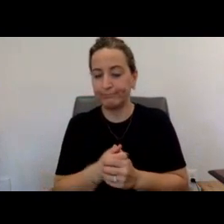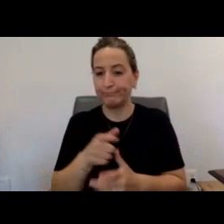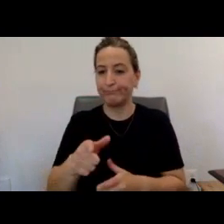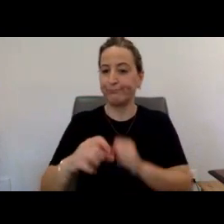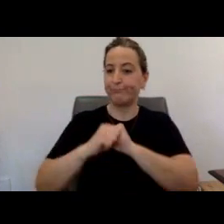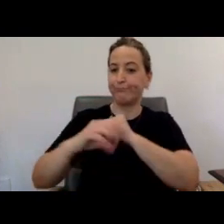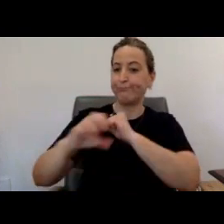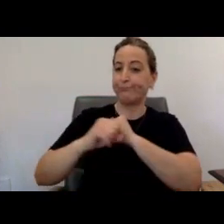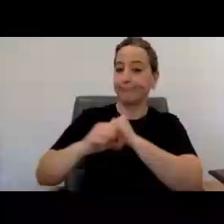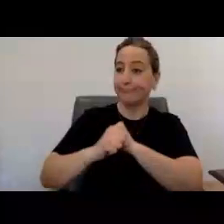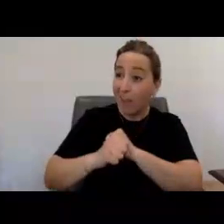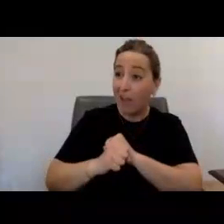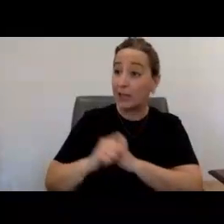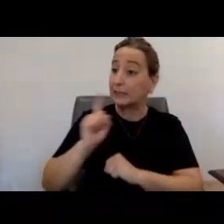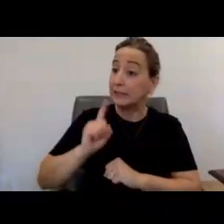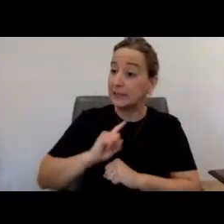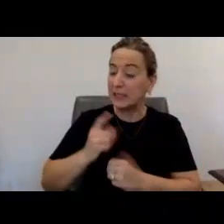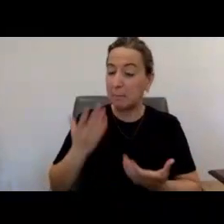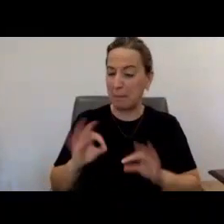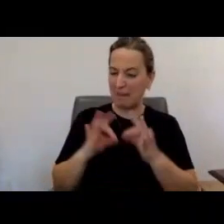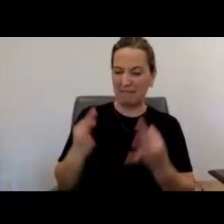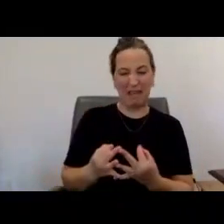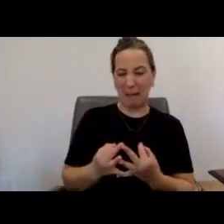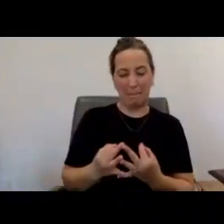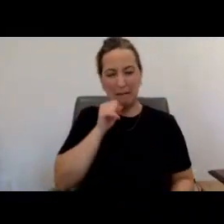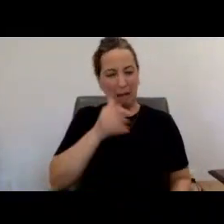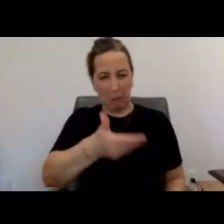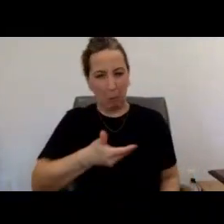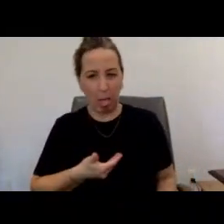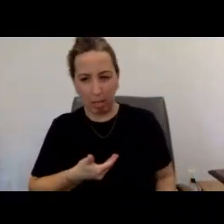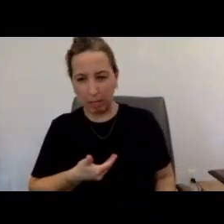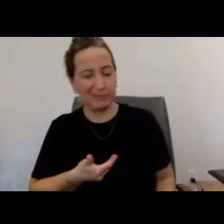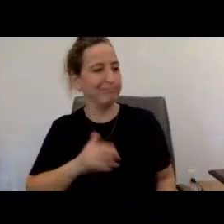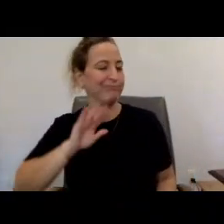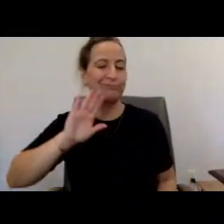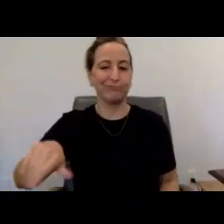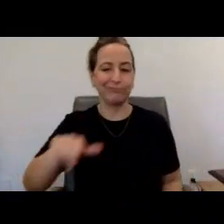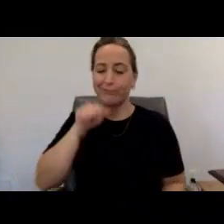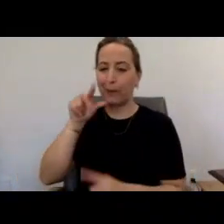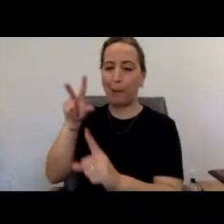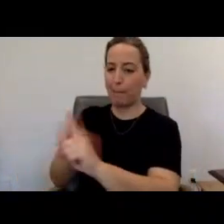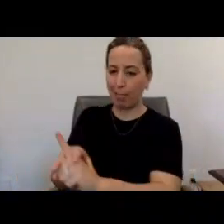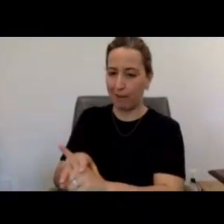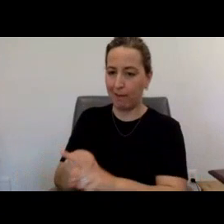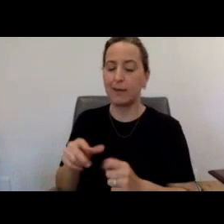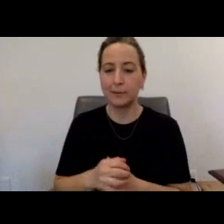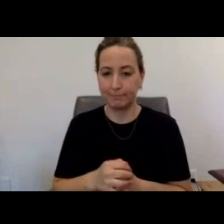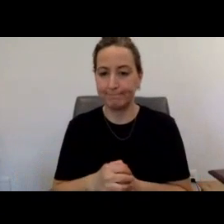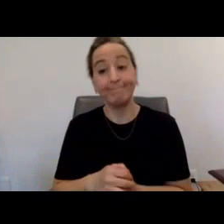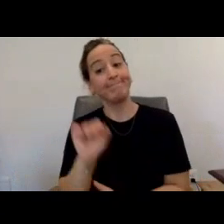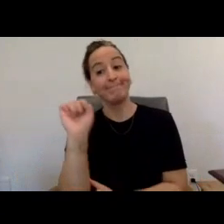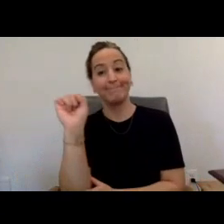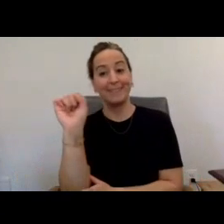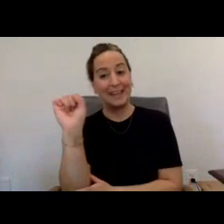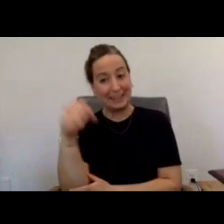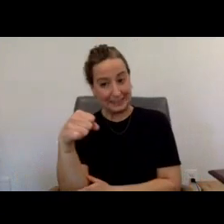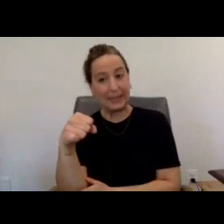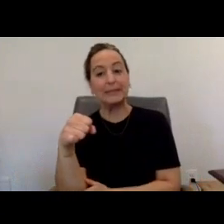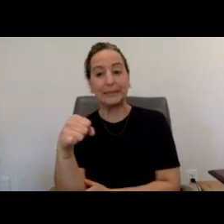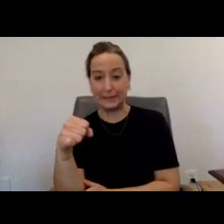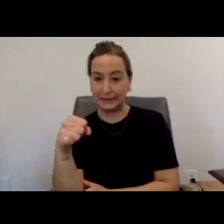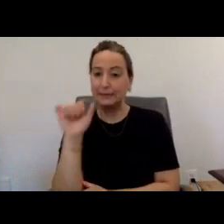great for singles. Maybe families might be less welcome there, so they may not choose to apply. And yes, that is steering